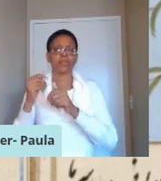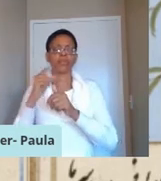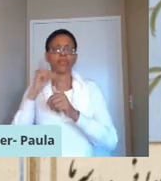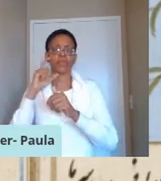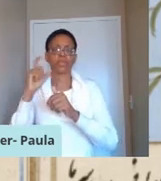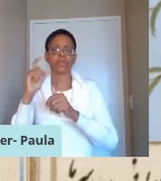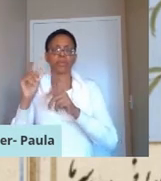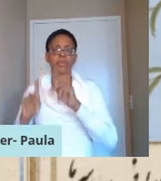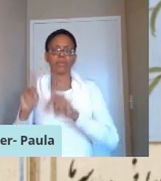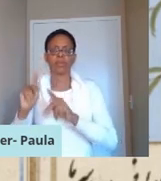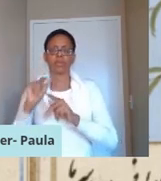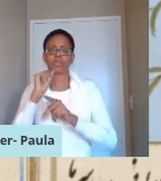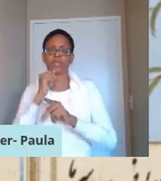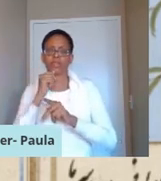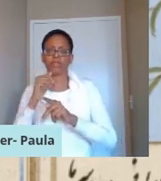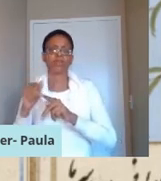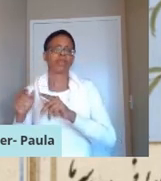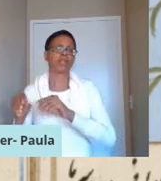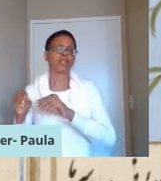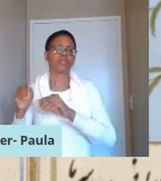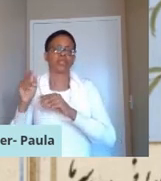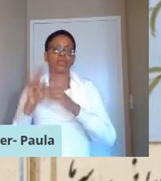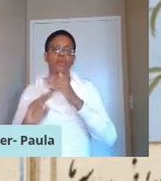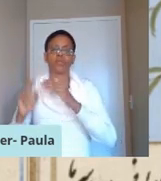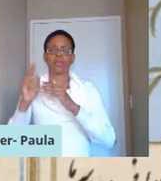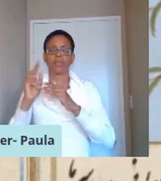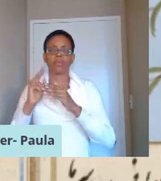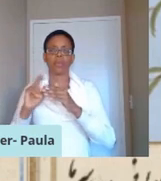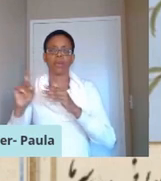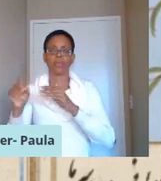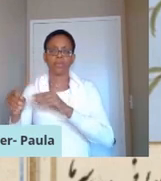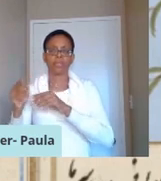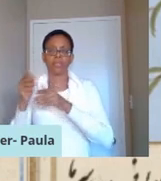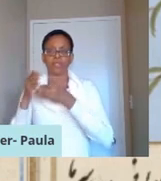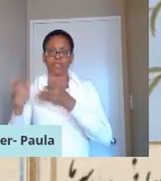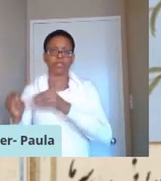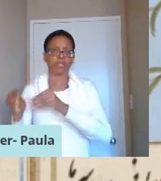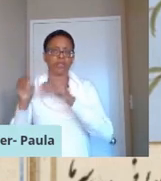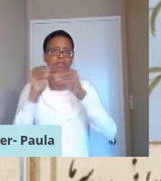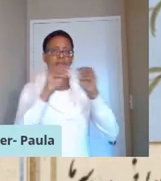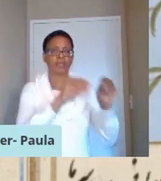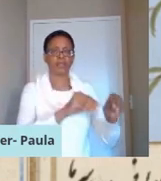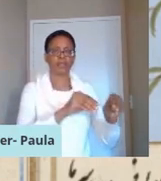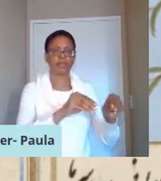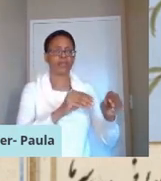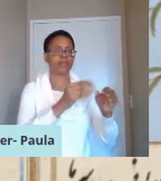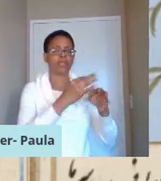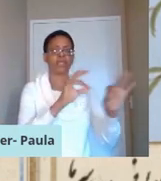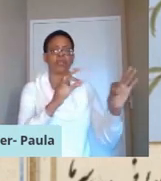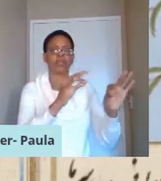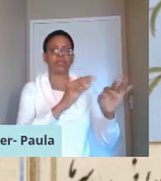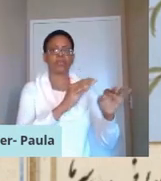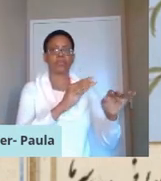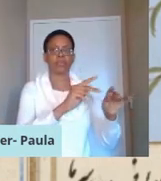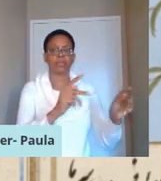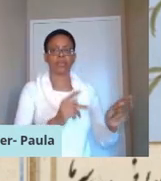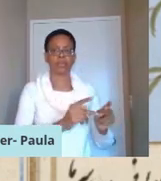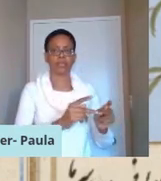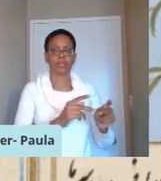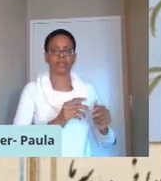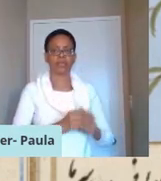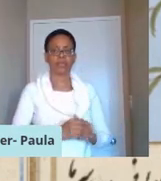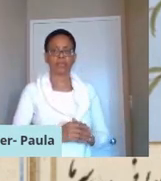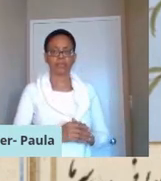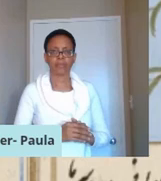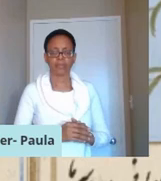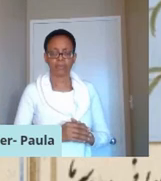to the place of liberation, which was Medina. I would like to quote from Al-Farouq Haki. He